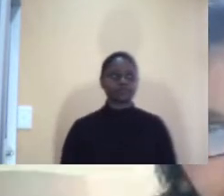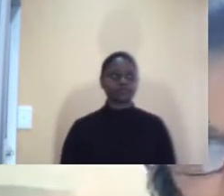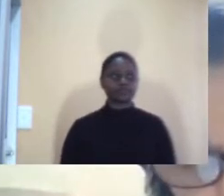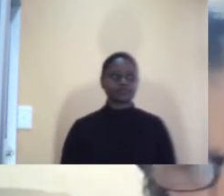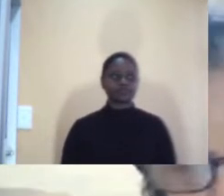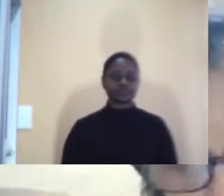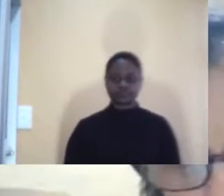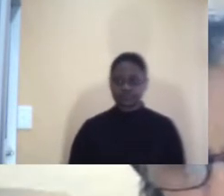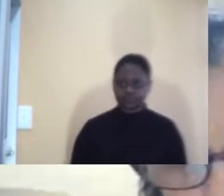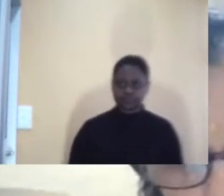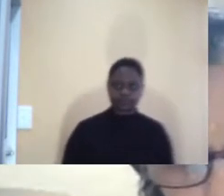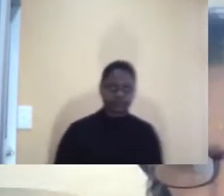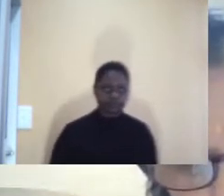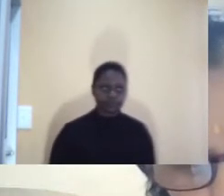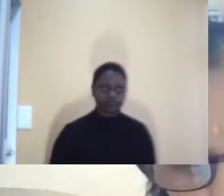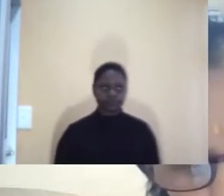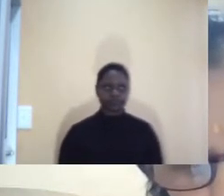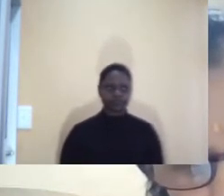We are calling upon